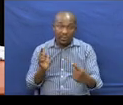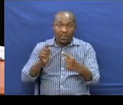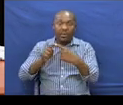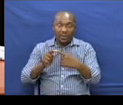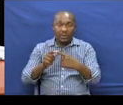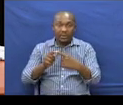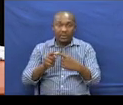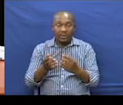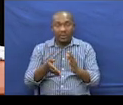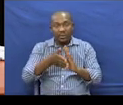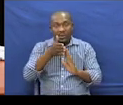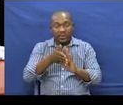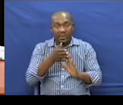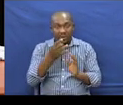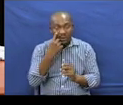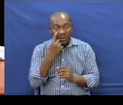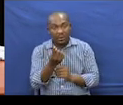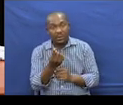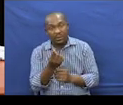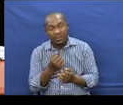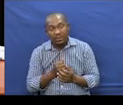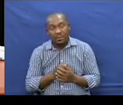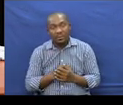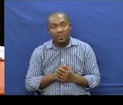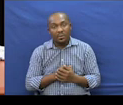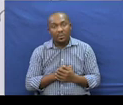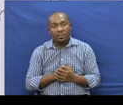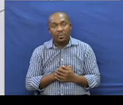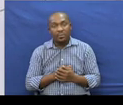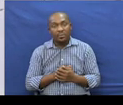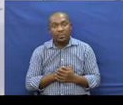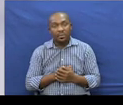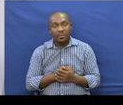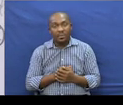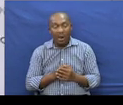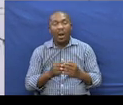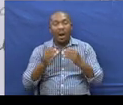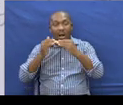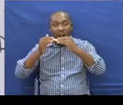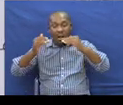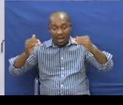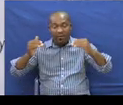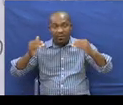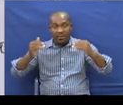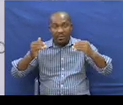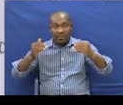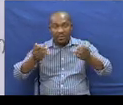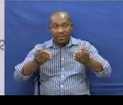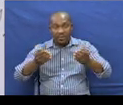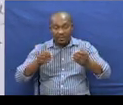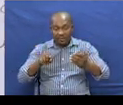session, we'll start by looking at the level to which that exercise will have